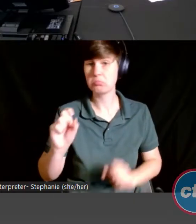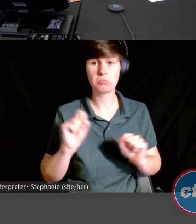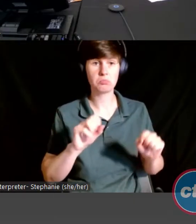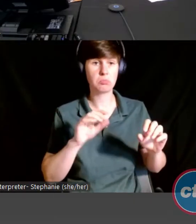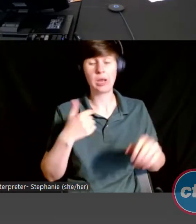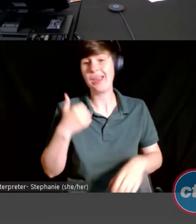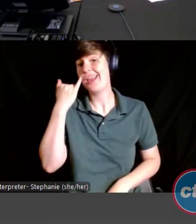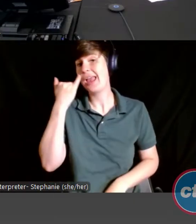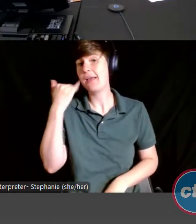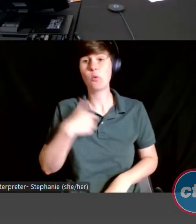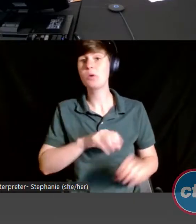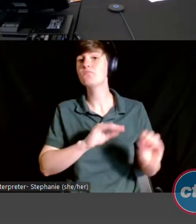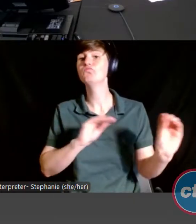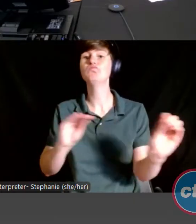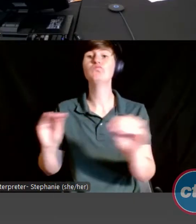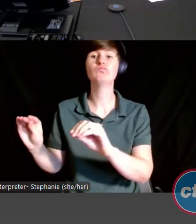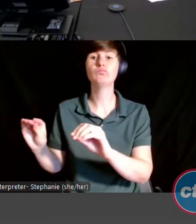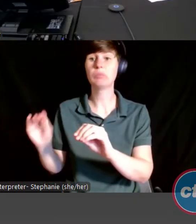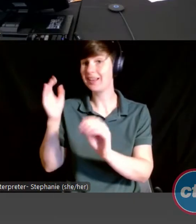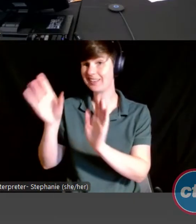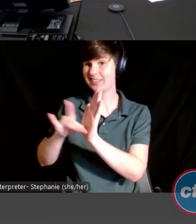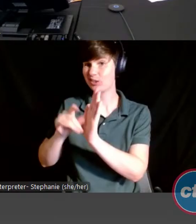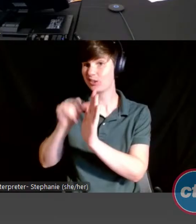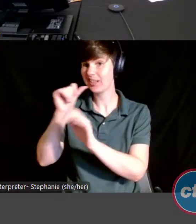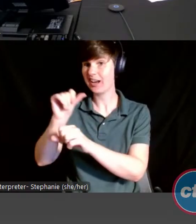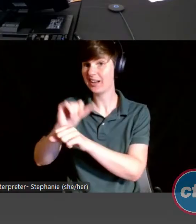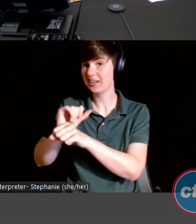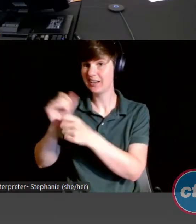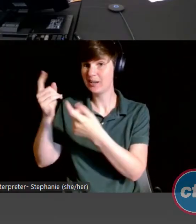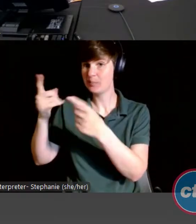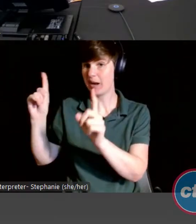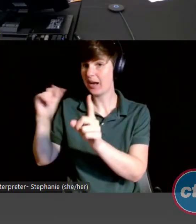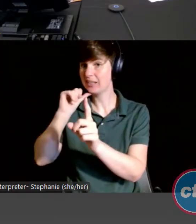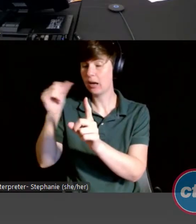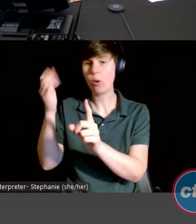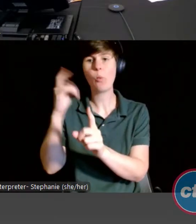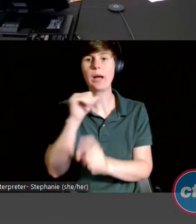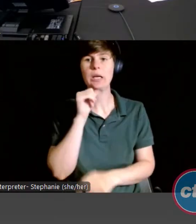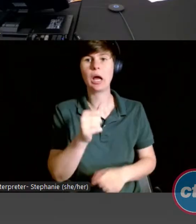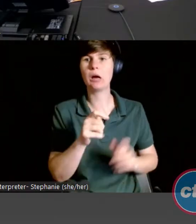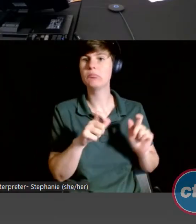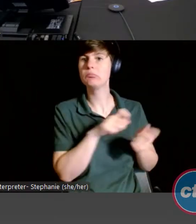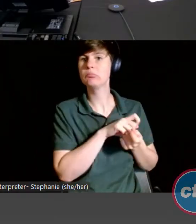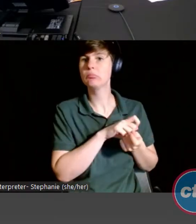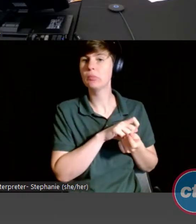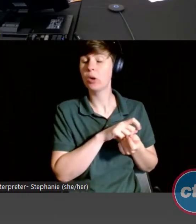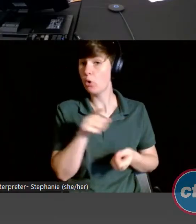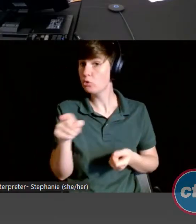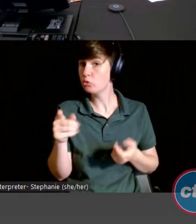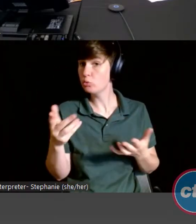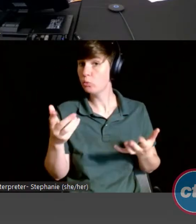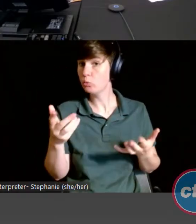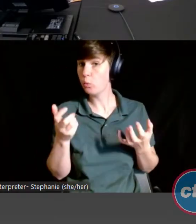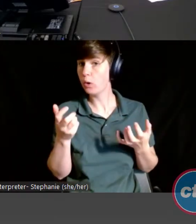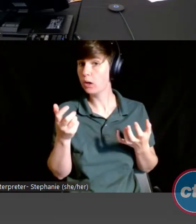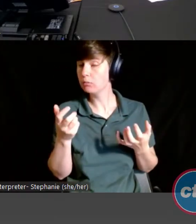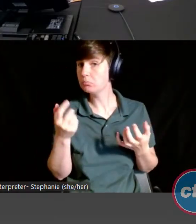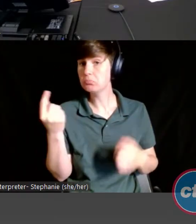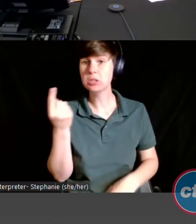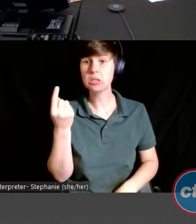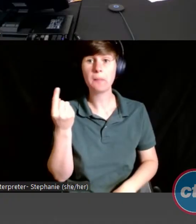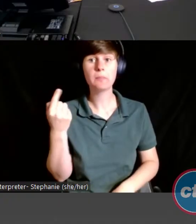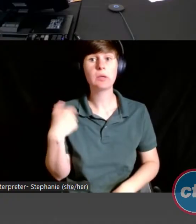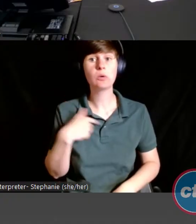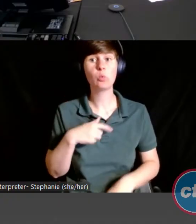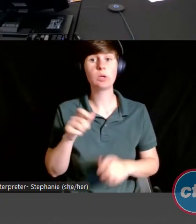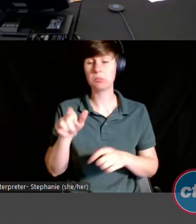need, if the stickers don't work and you're like, oh, why not just putting in, or you want to have something that can change because that bus